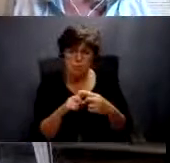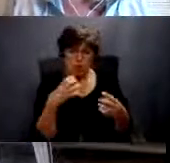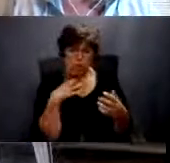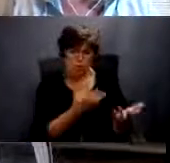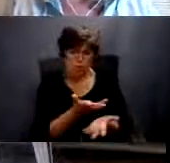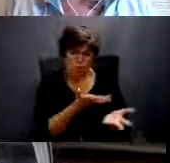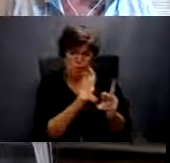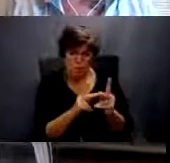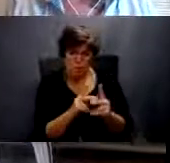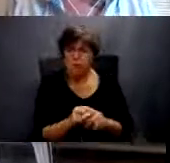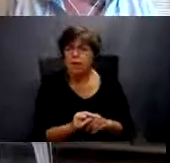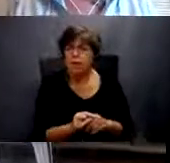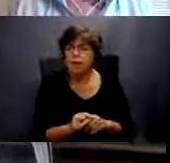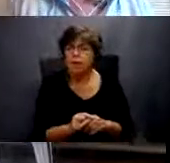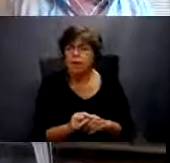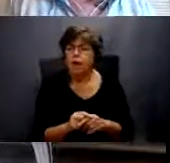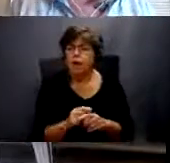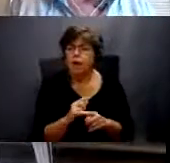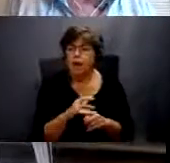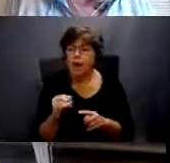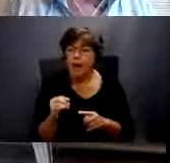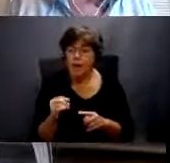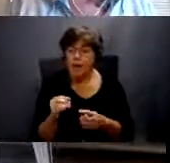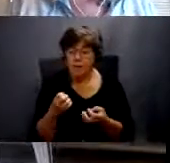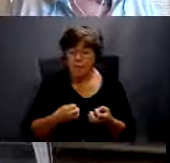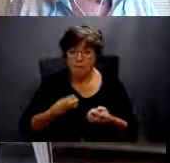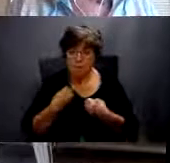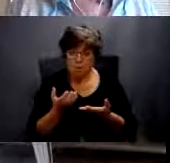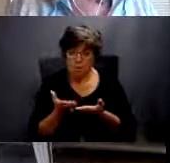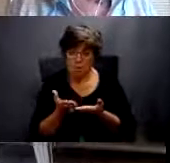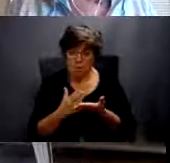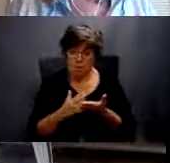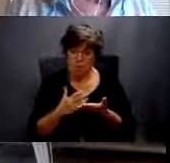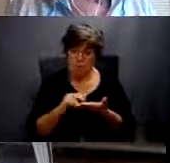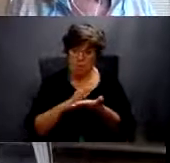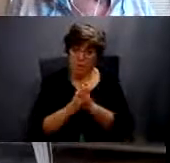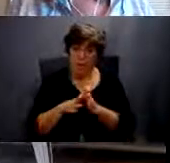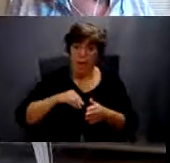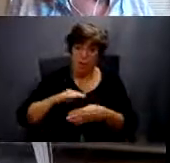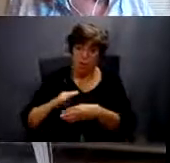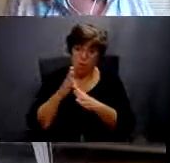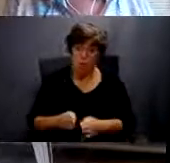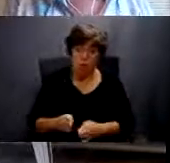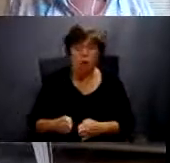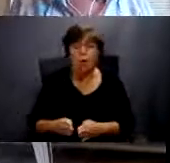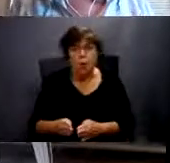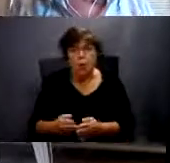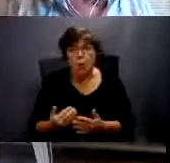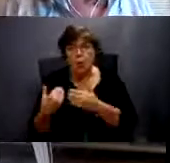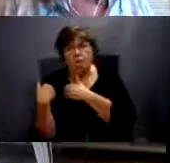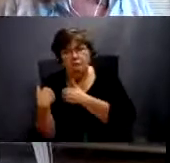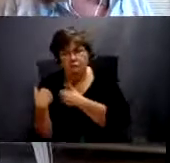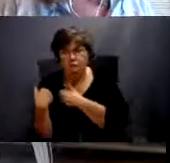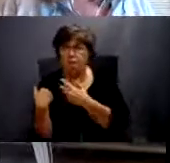about a little bit later, the emotional side of becoming an entrepreneur was really heavy. So